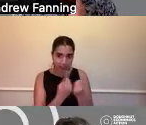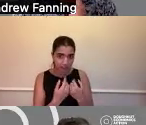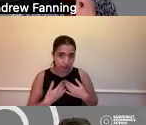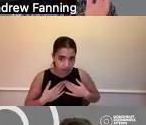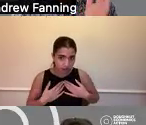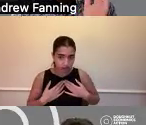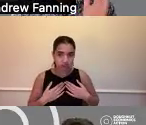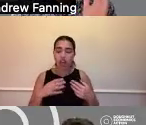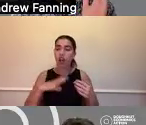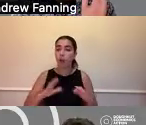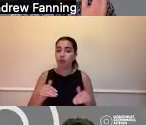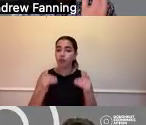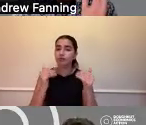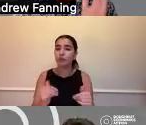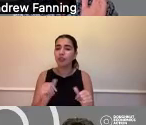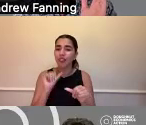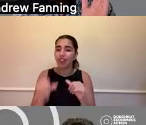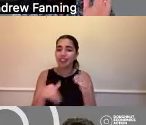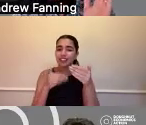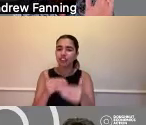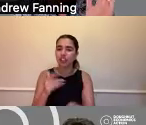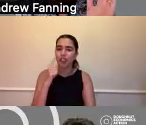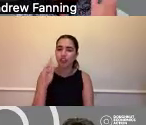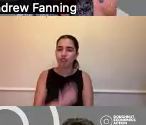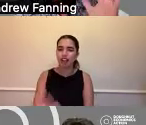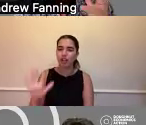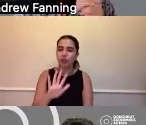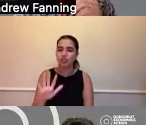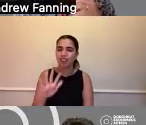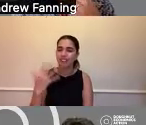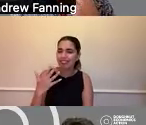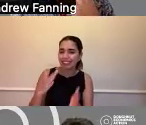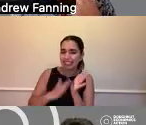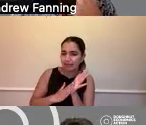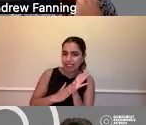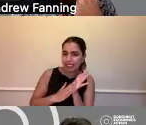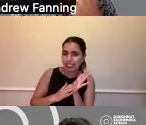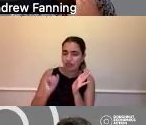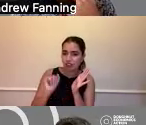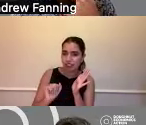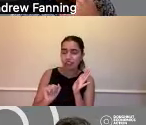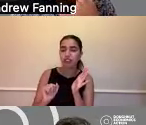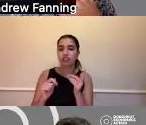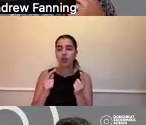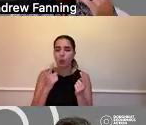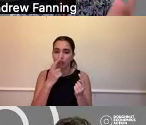move to the next session where we have around 15 minutes or so Yep. to get to some questions or answers there. Kate,